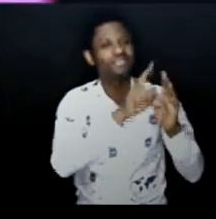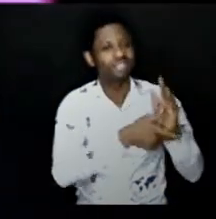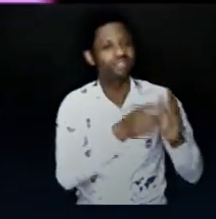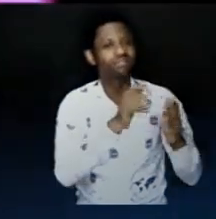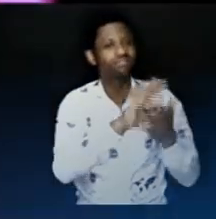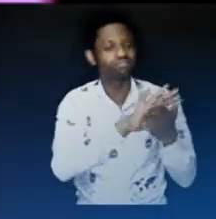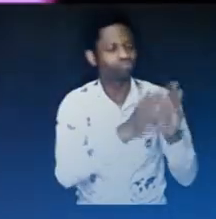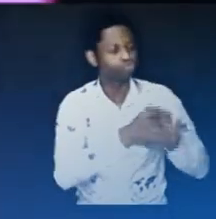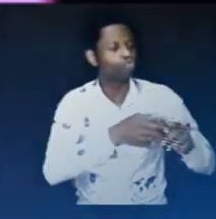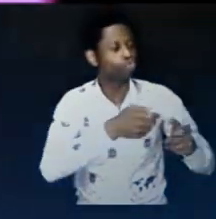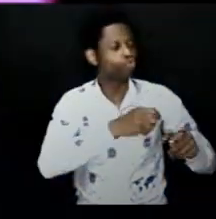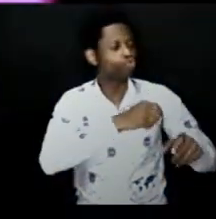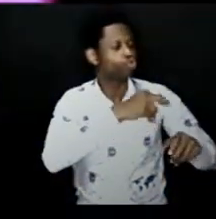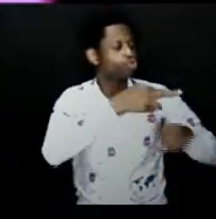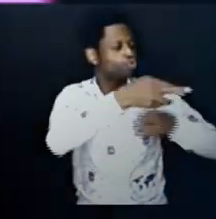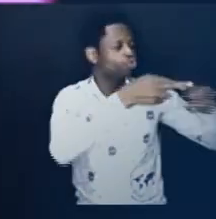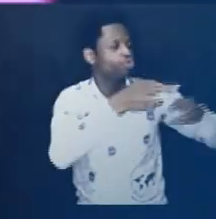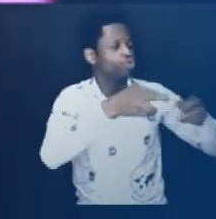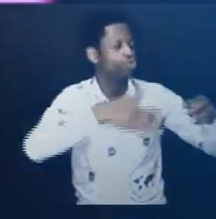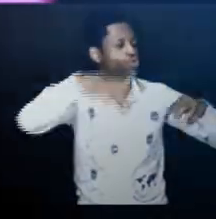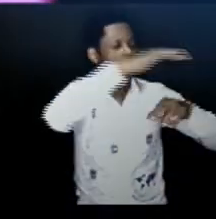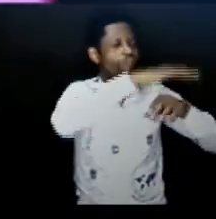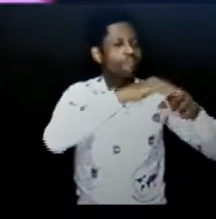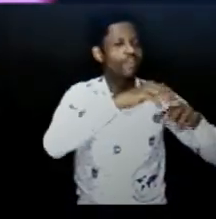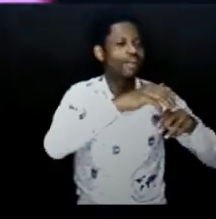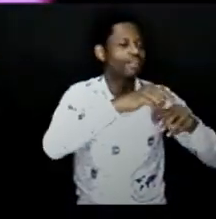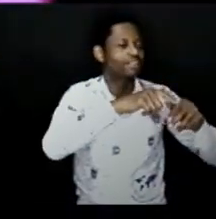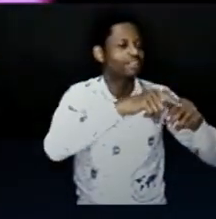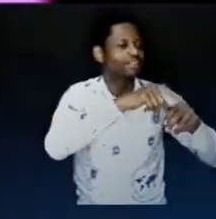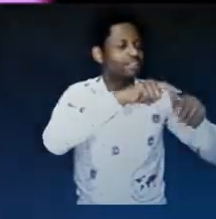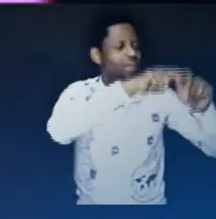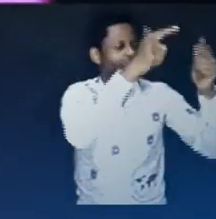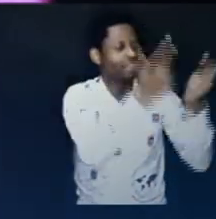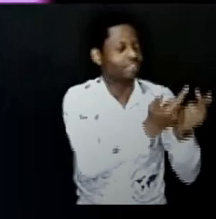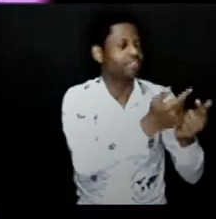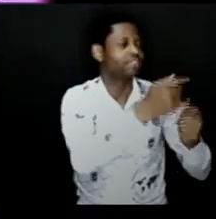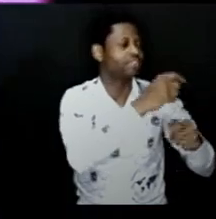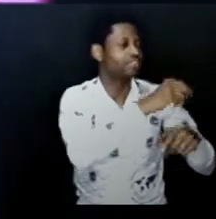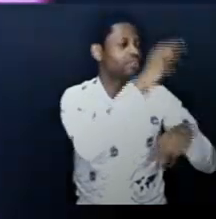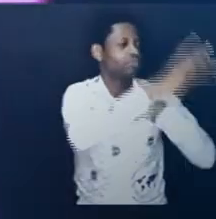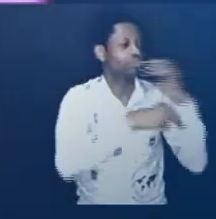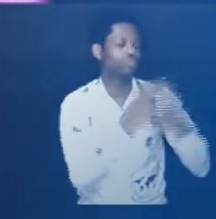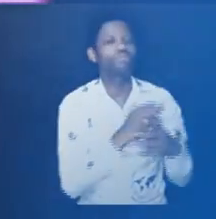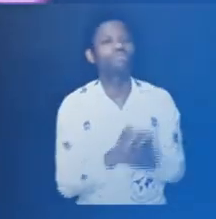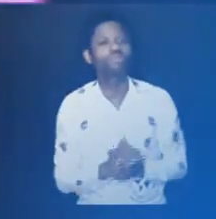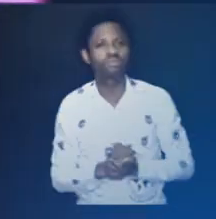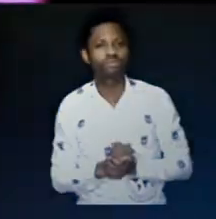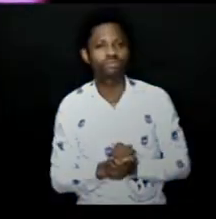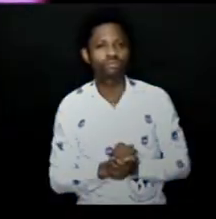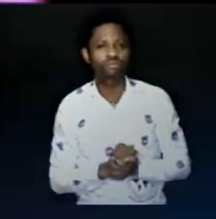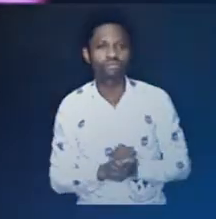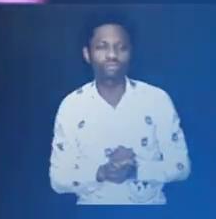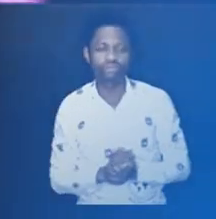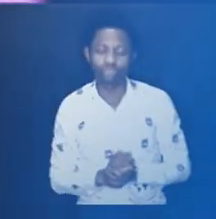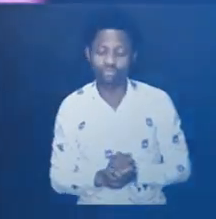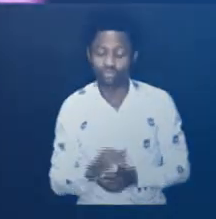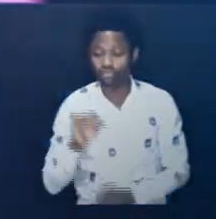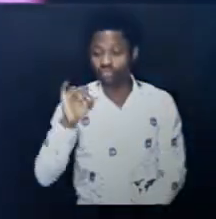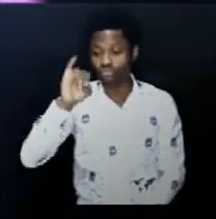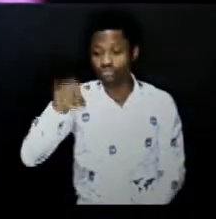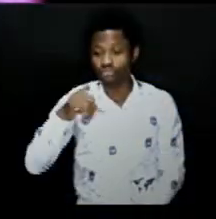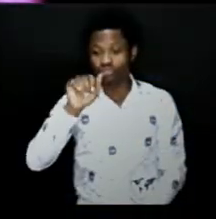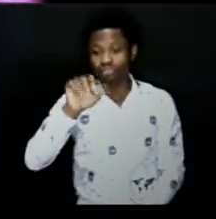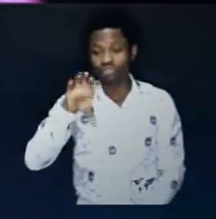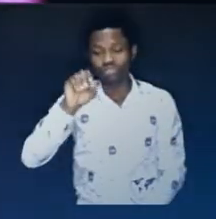Israel. Jacob refers to the spiritual, Jacob to the earthly. Jacob refers